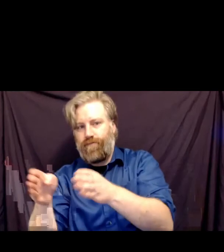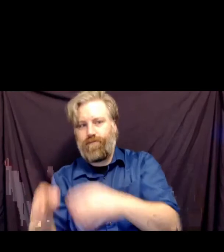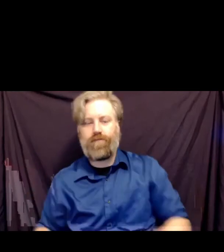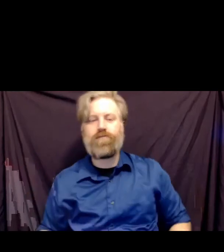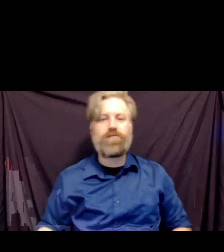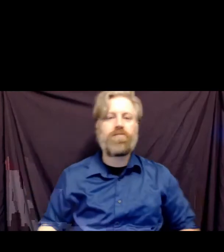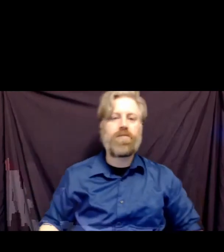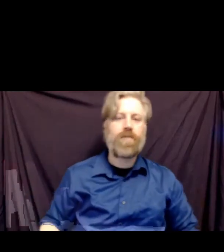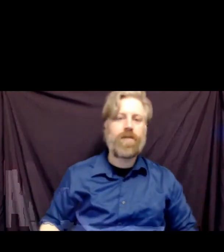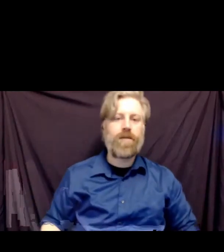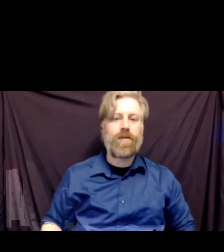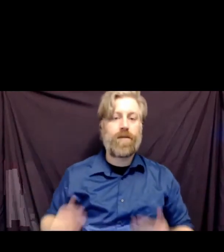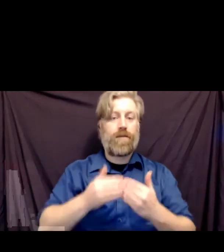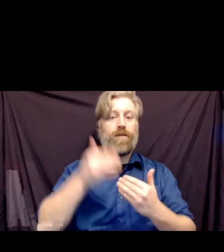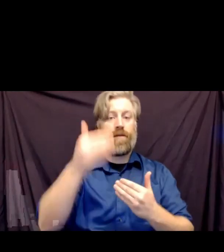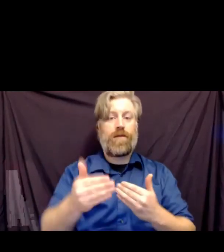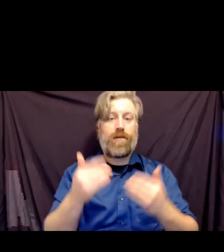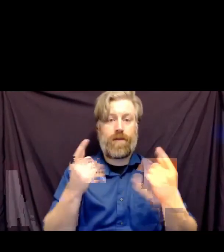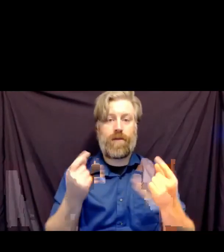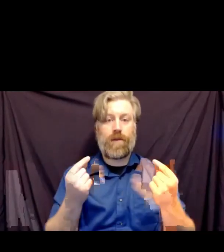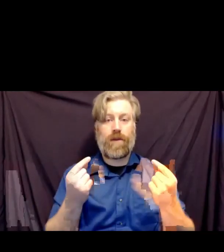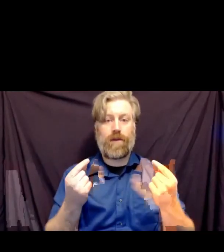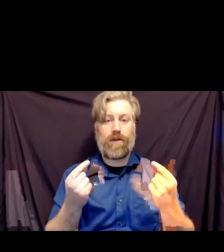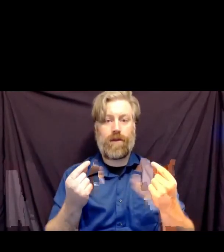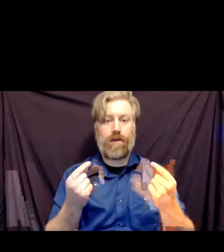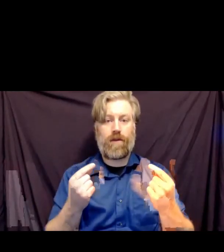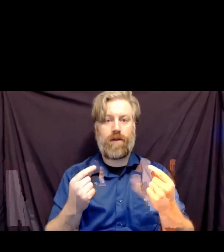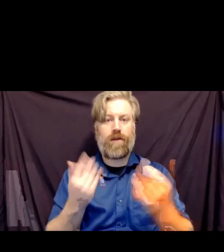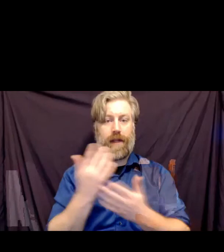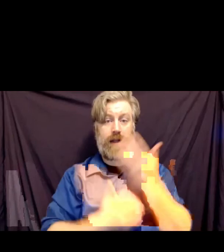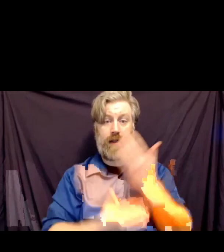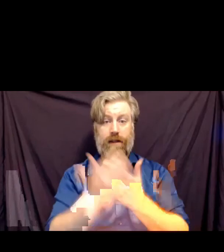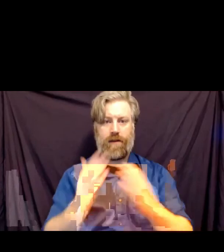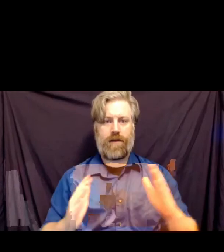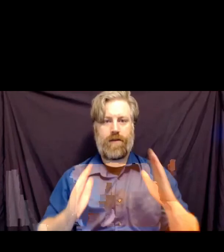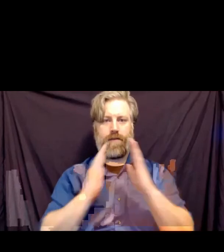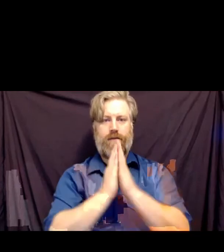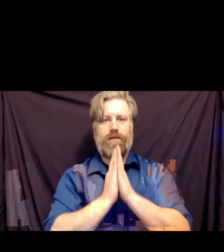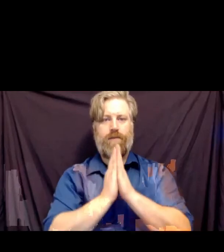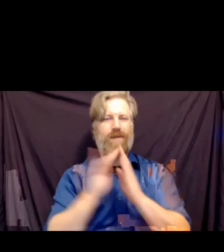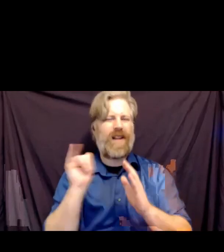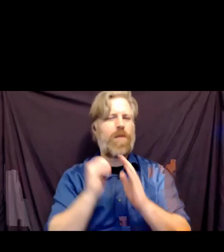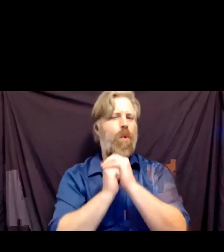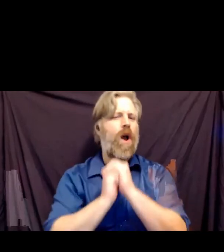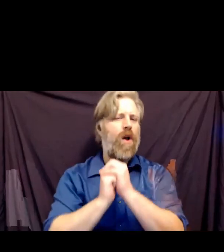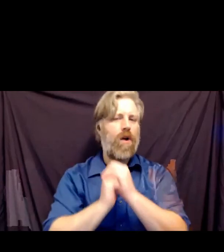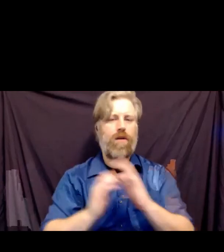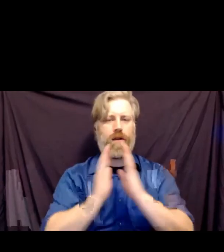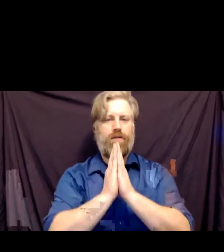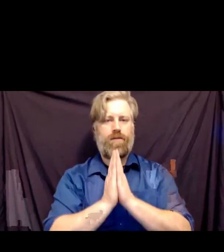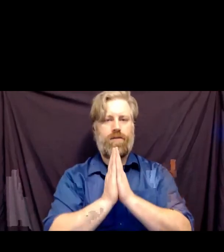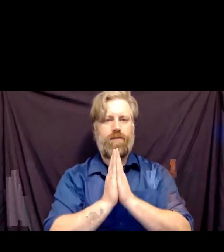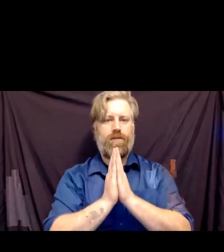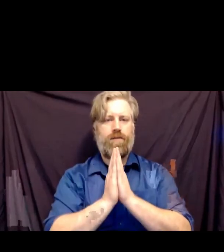And then what we do is we put our hands in a prayer position. This is just a nice way to just honor, and we